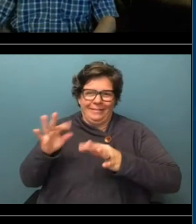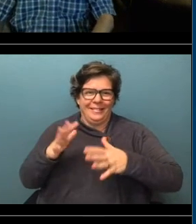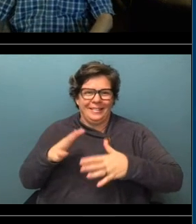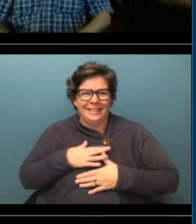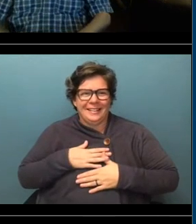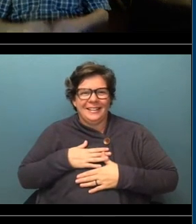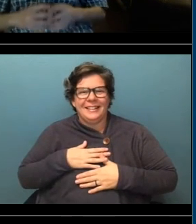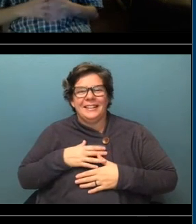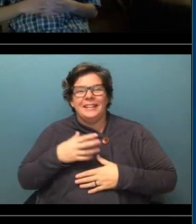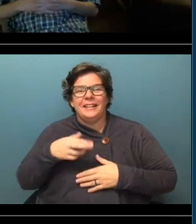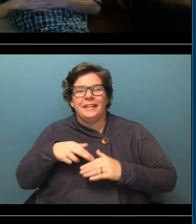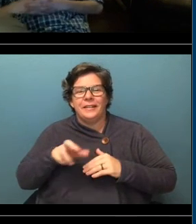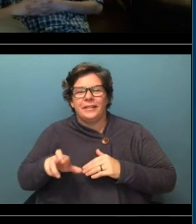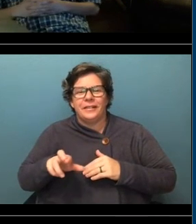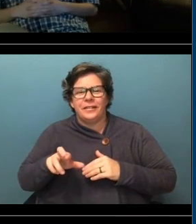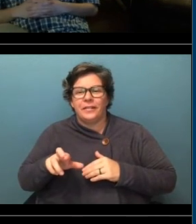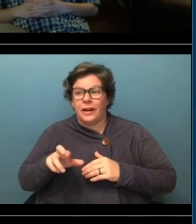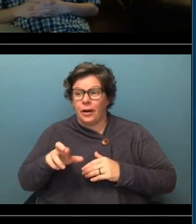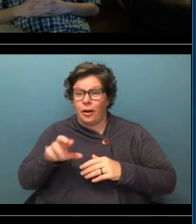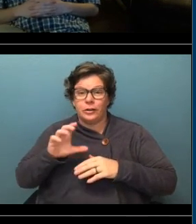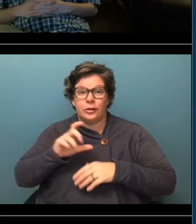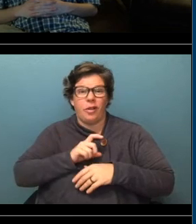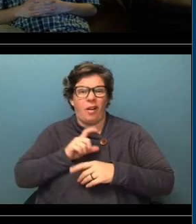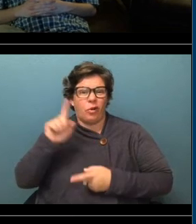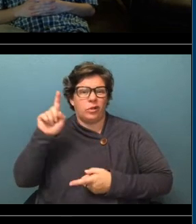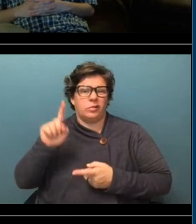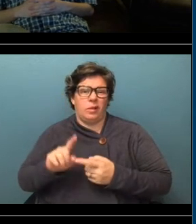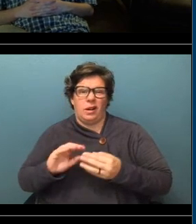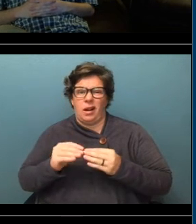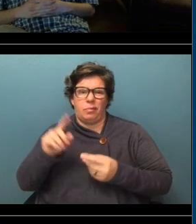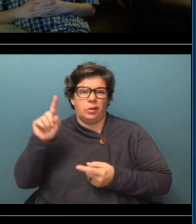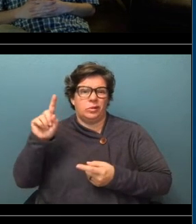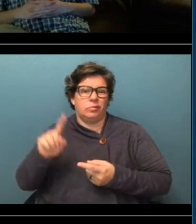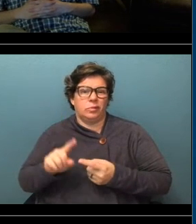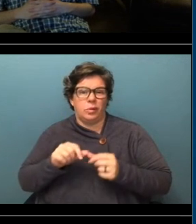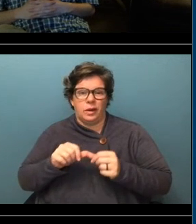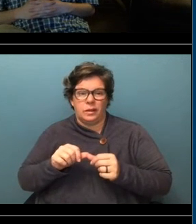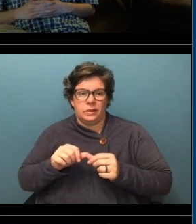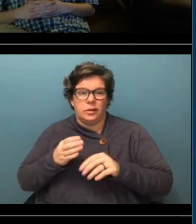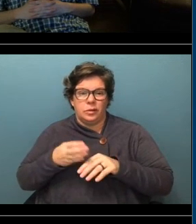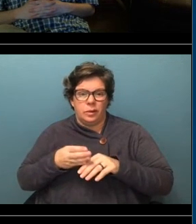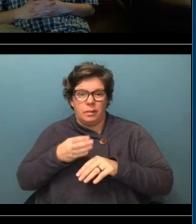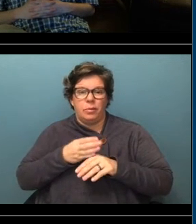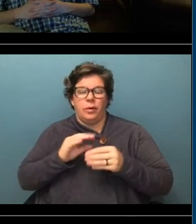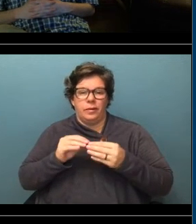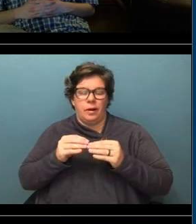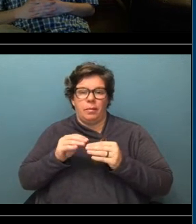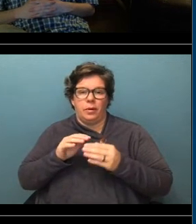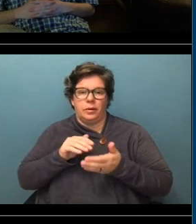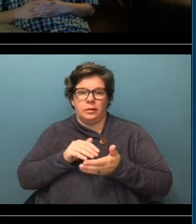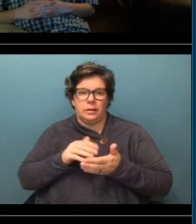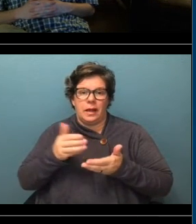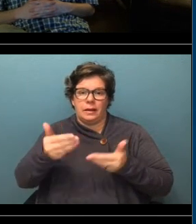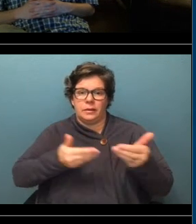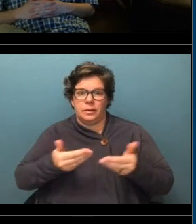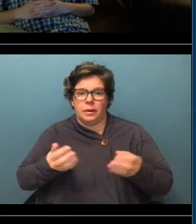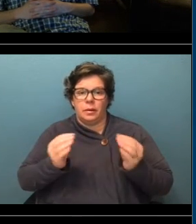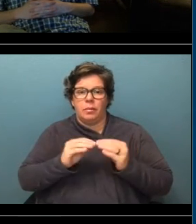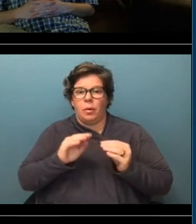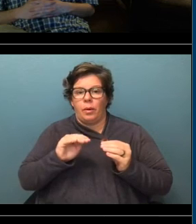The referrals to law enforcement remain low, and we will continue to progress in that direction as we onboard additional mobile